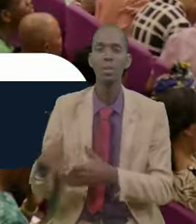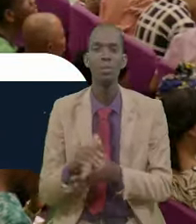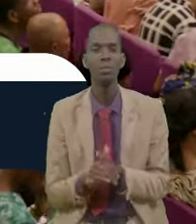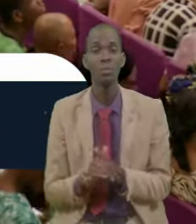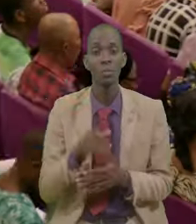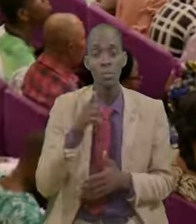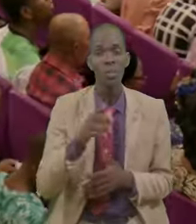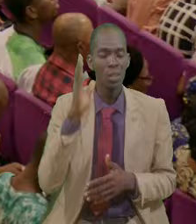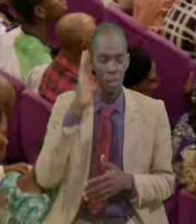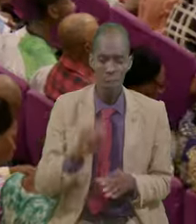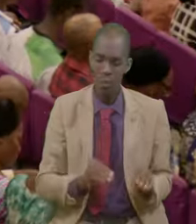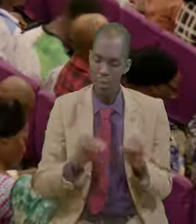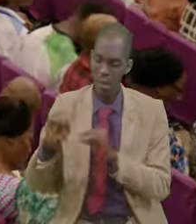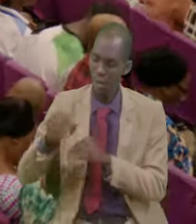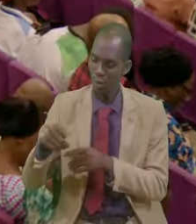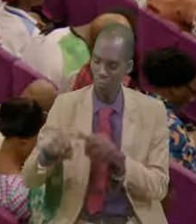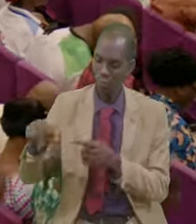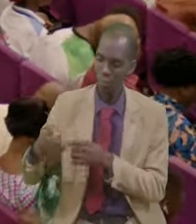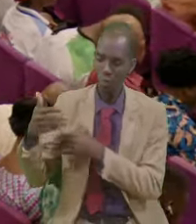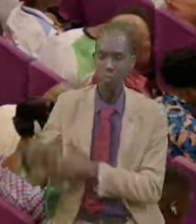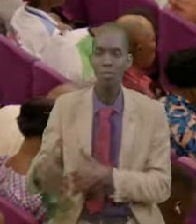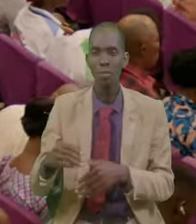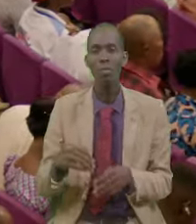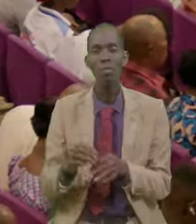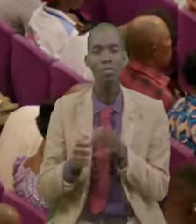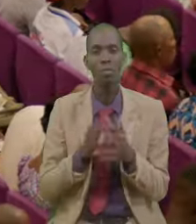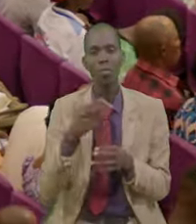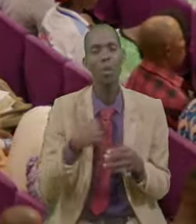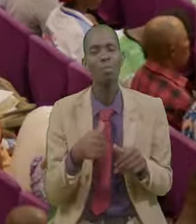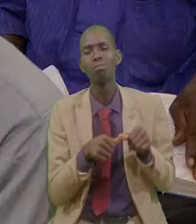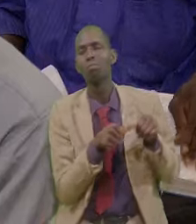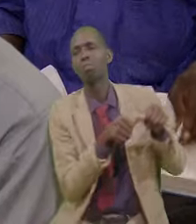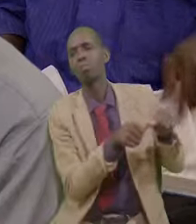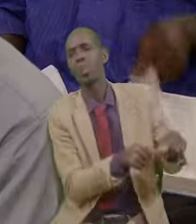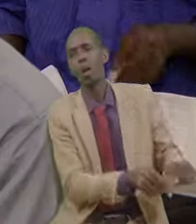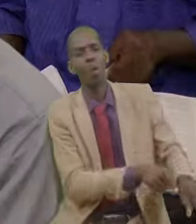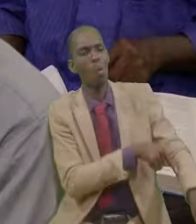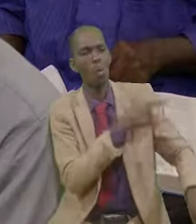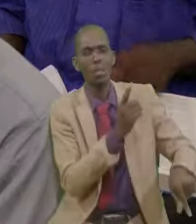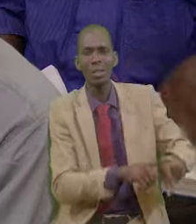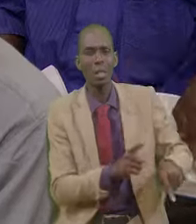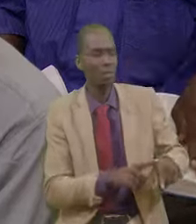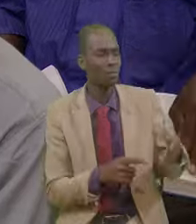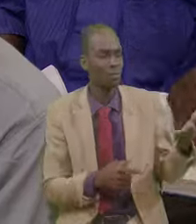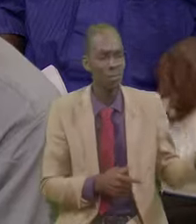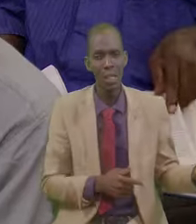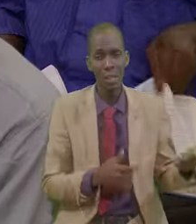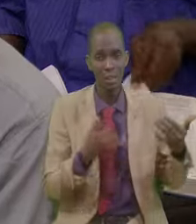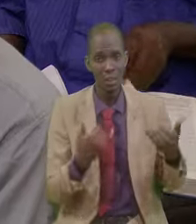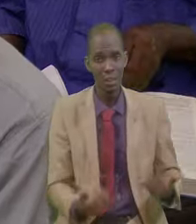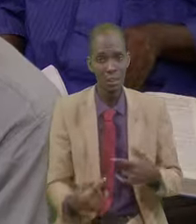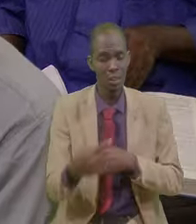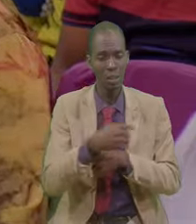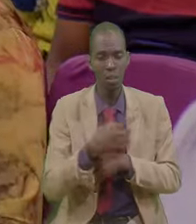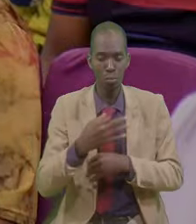You're going to the other side. You remained on this side for too long a time. Now the day of progress